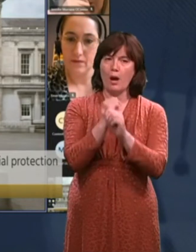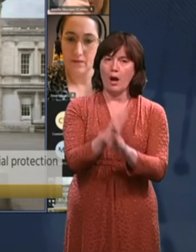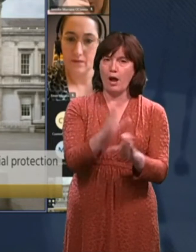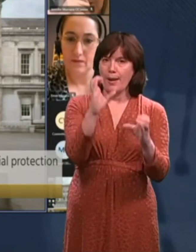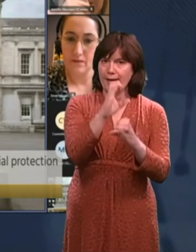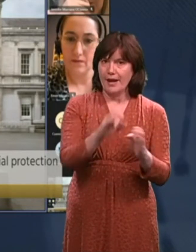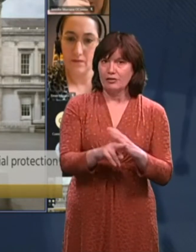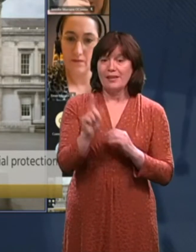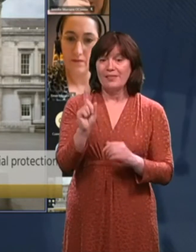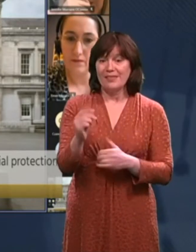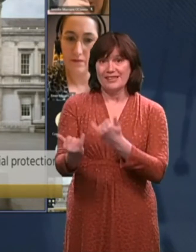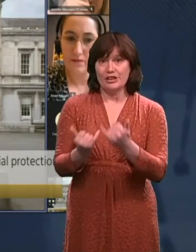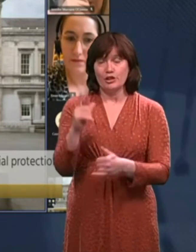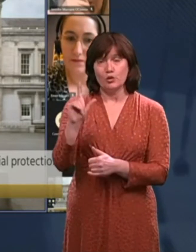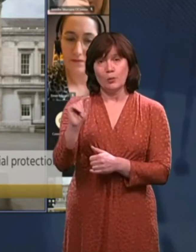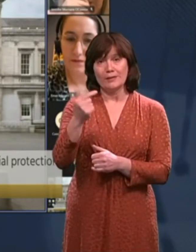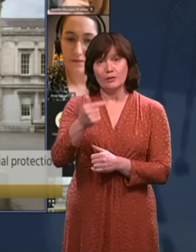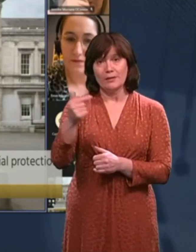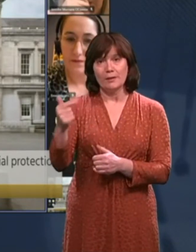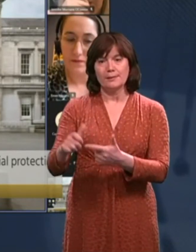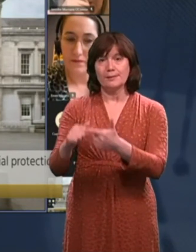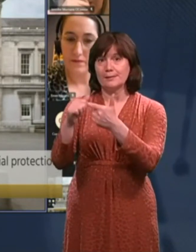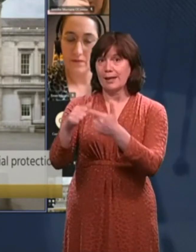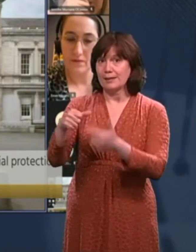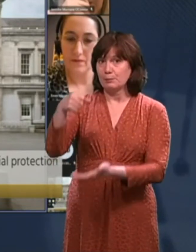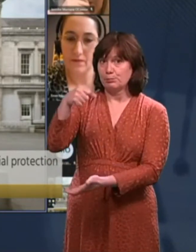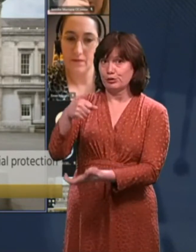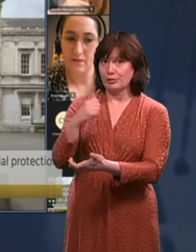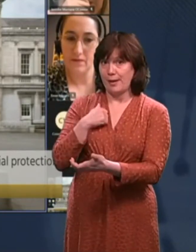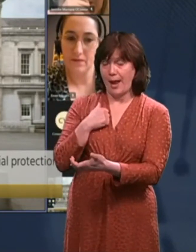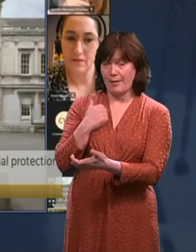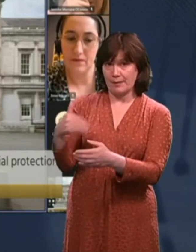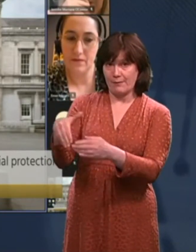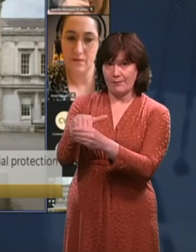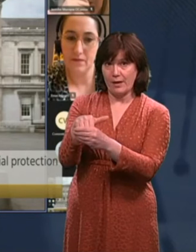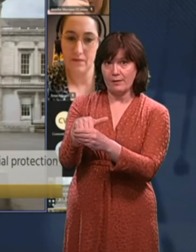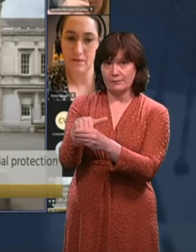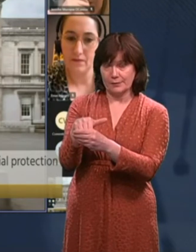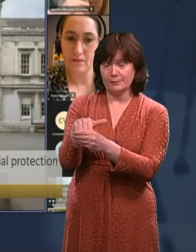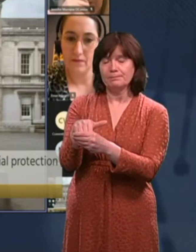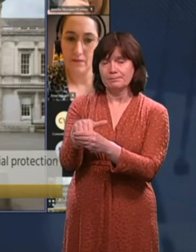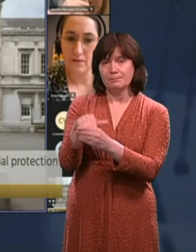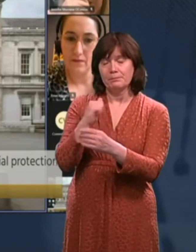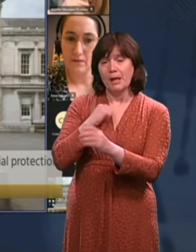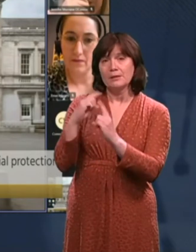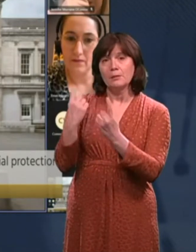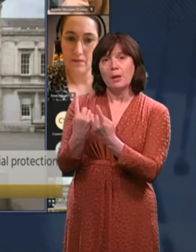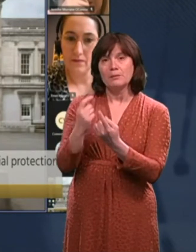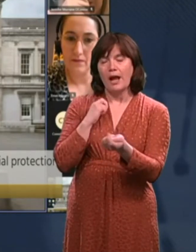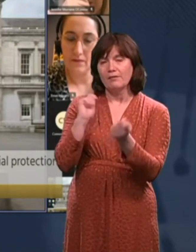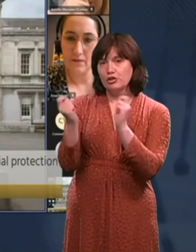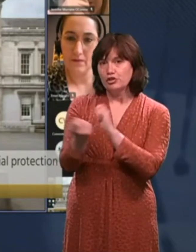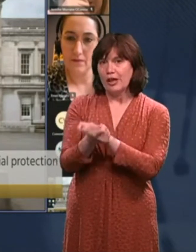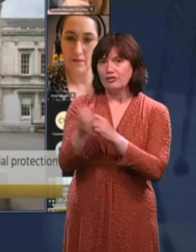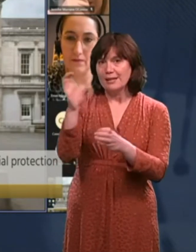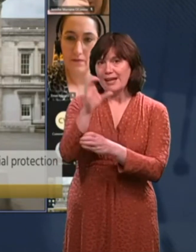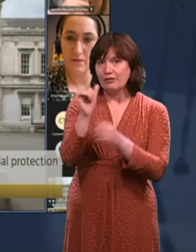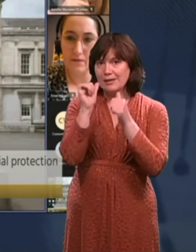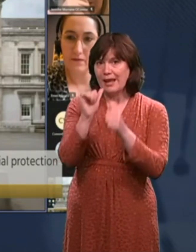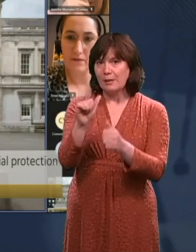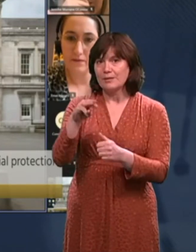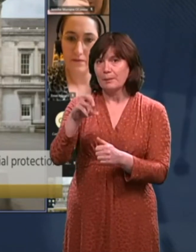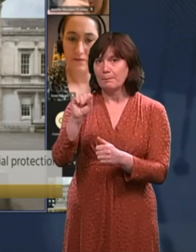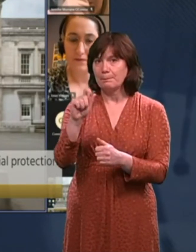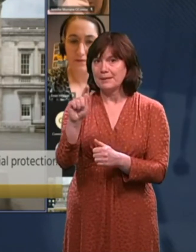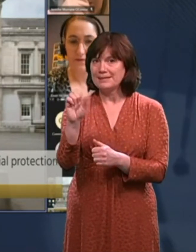in 2022, the second budget in my department that I have headed up, I reformed the carers allowance means test in terms